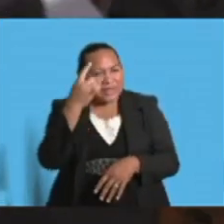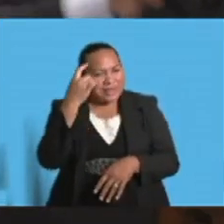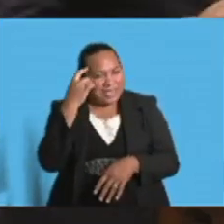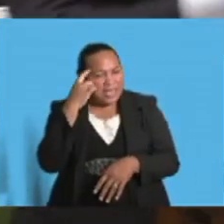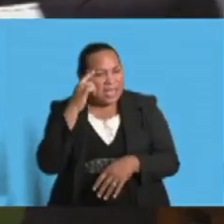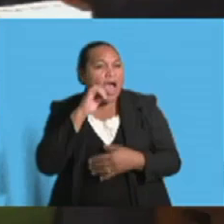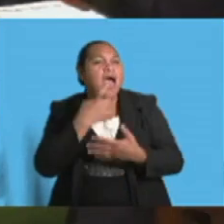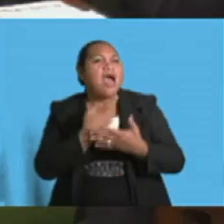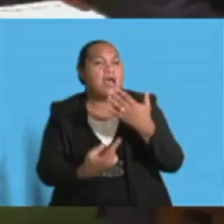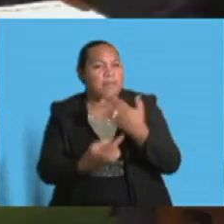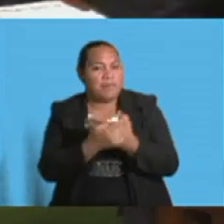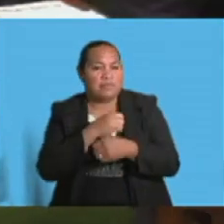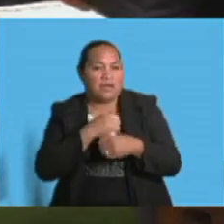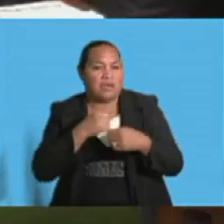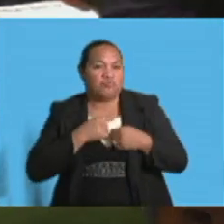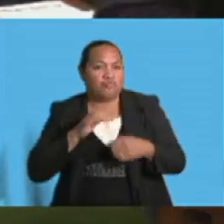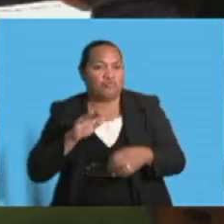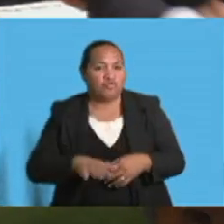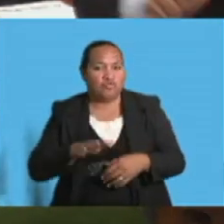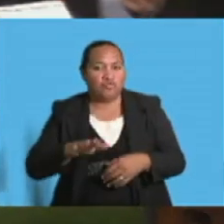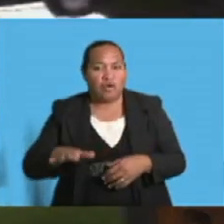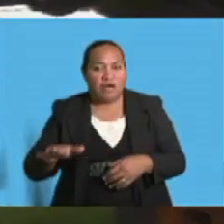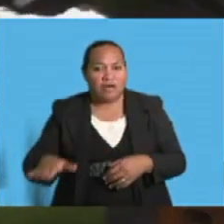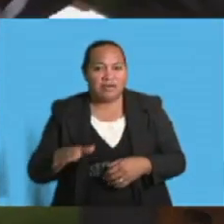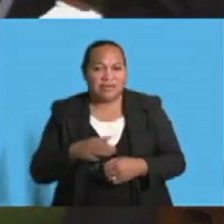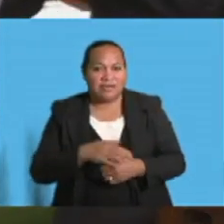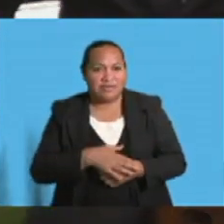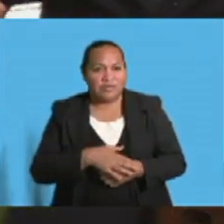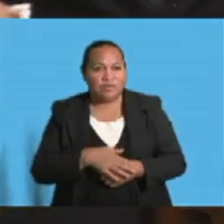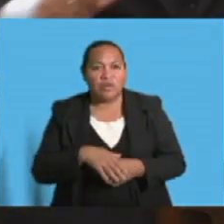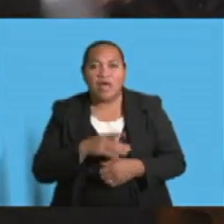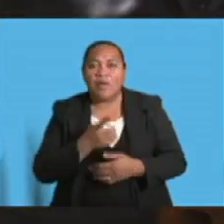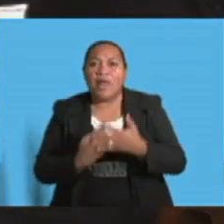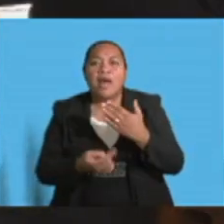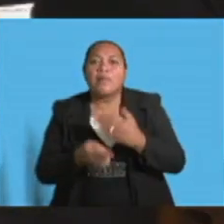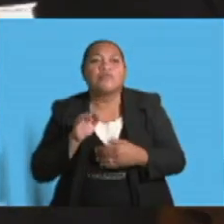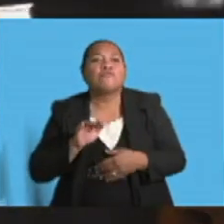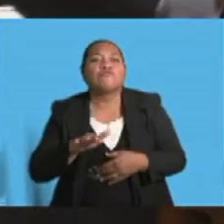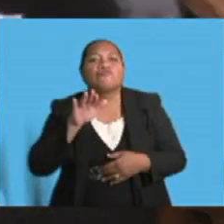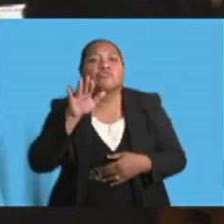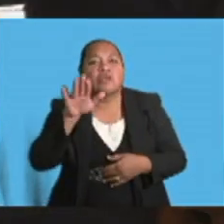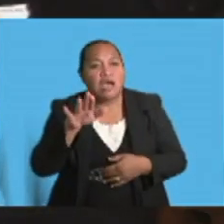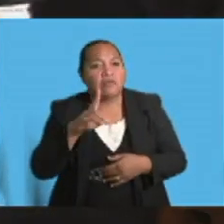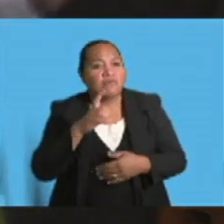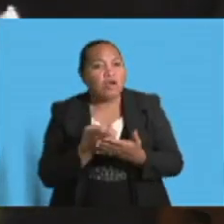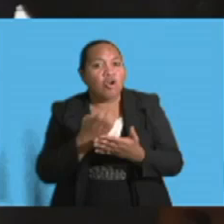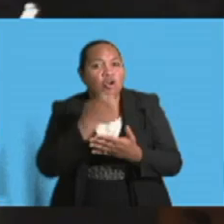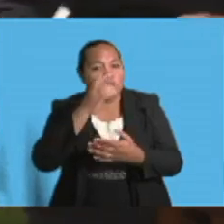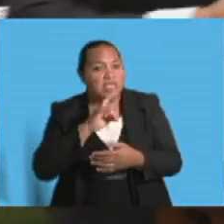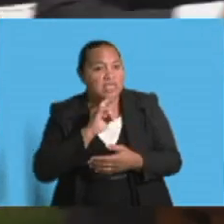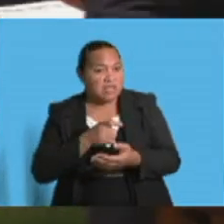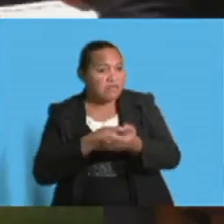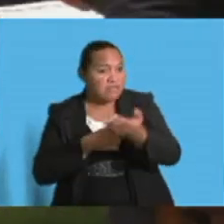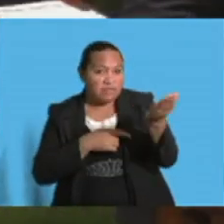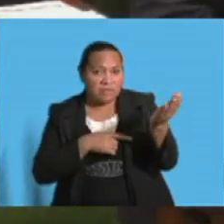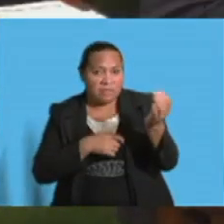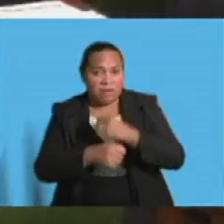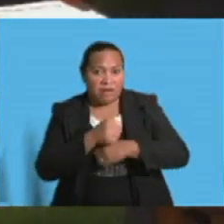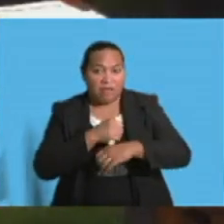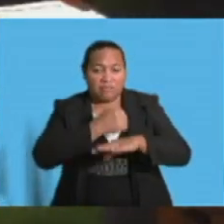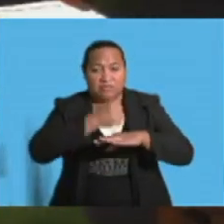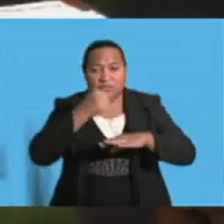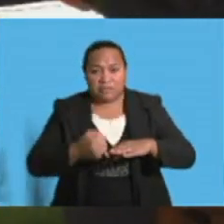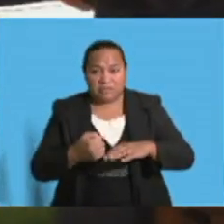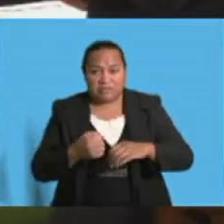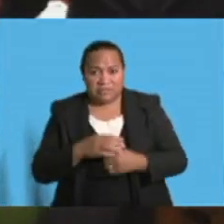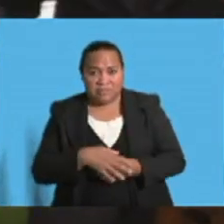what would happen to our children, what would happen to our future, and indeed what would happen to our economy. They want to give away this land, they want to give away that, without